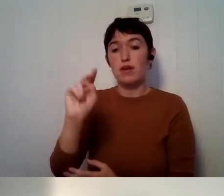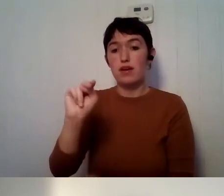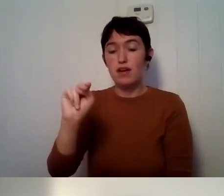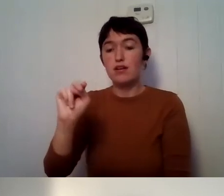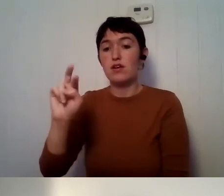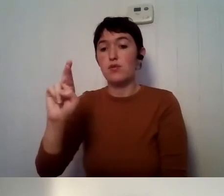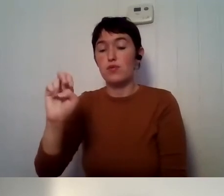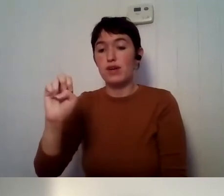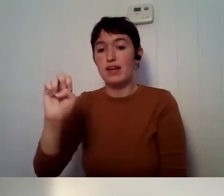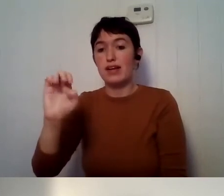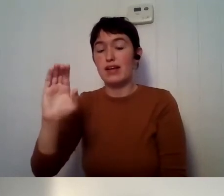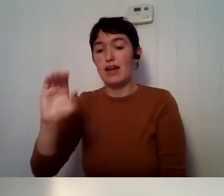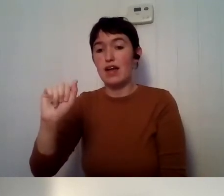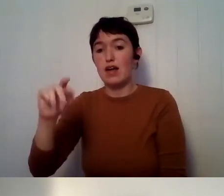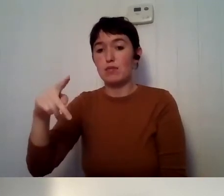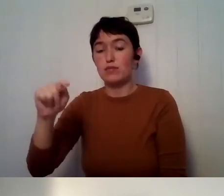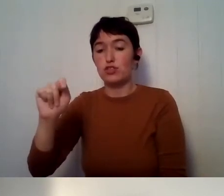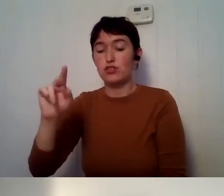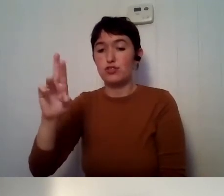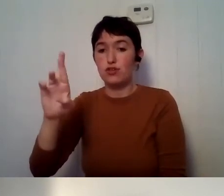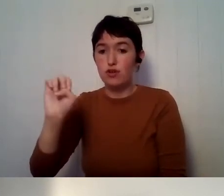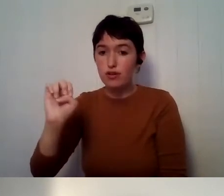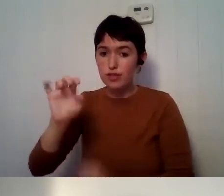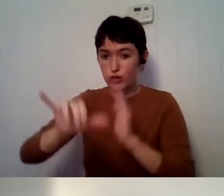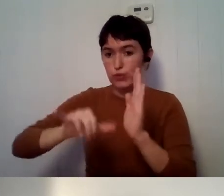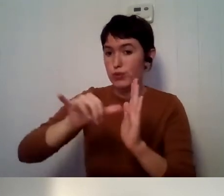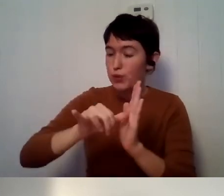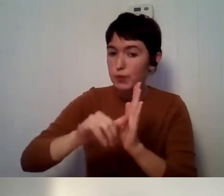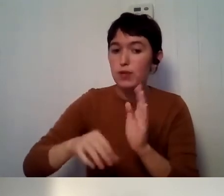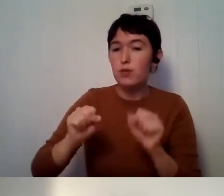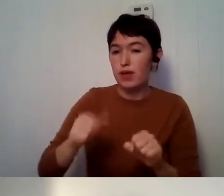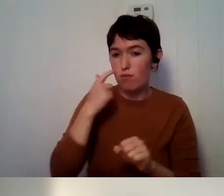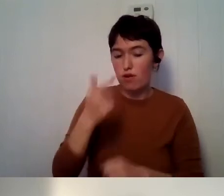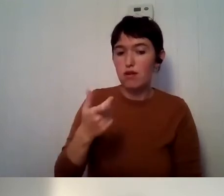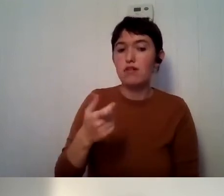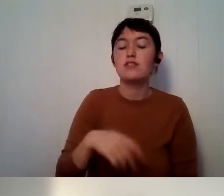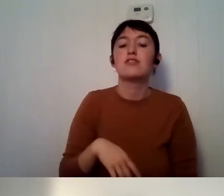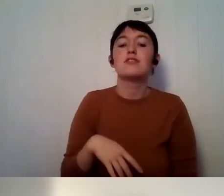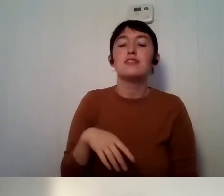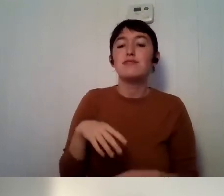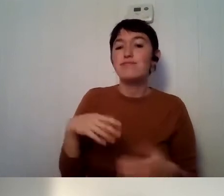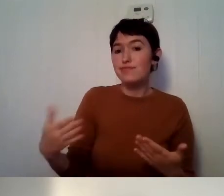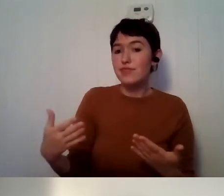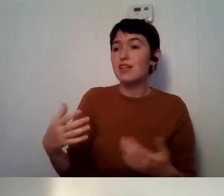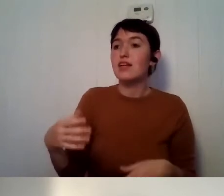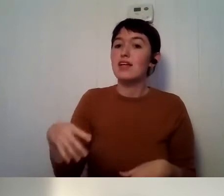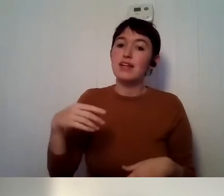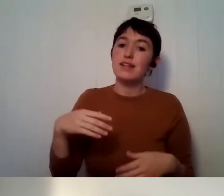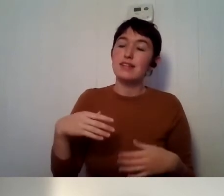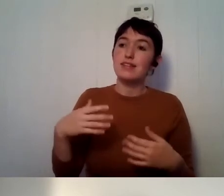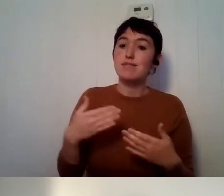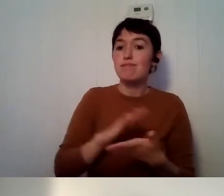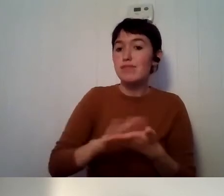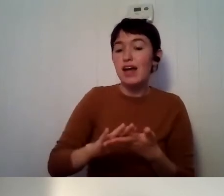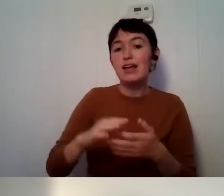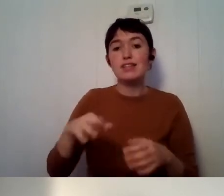of that technology, both in the hopeful direction and the downsides direction. It was really interesting. So